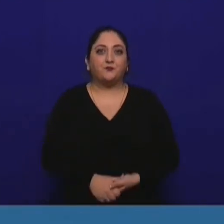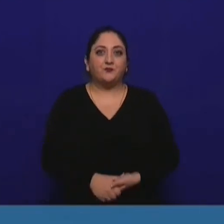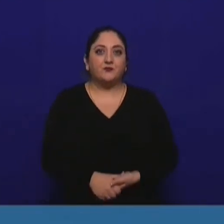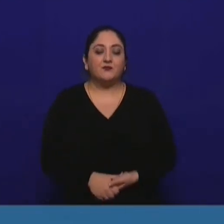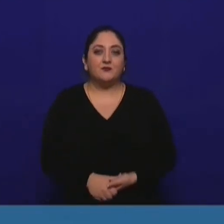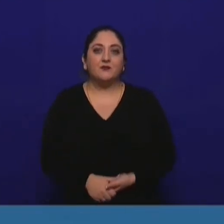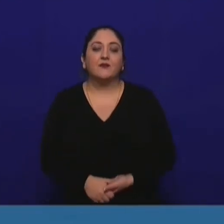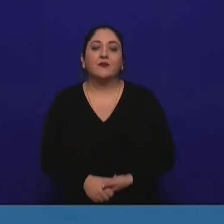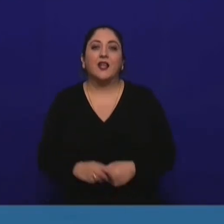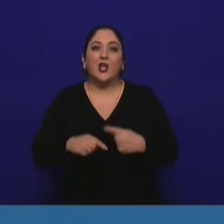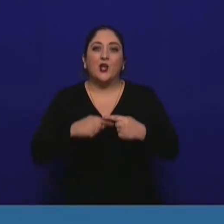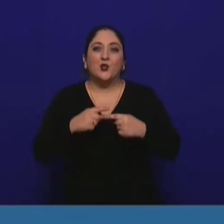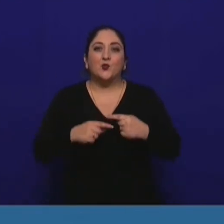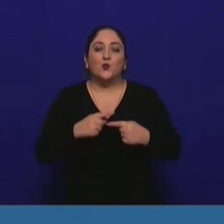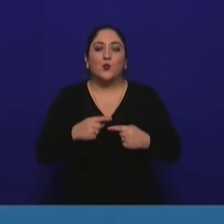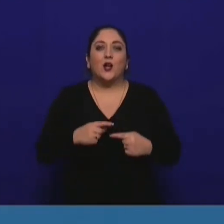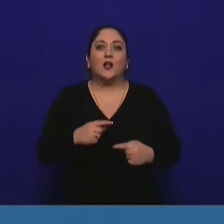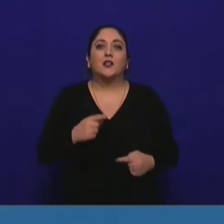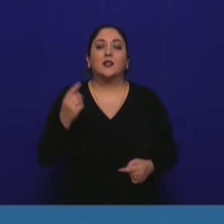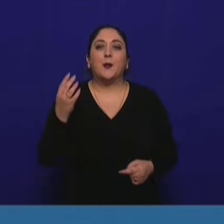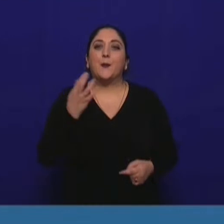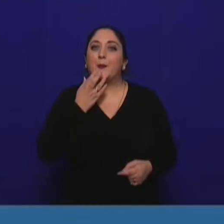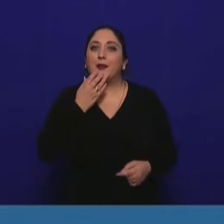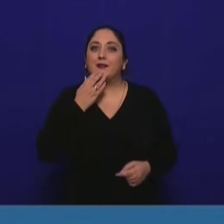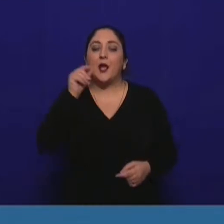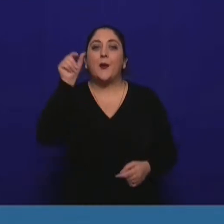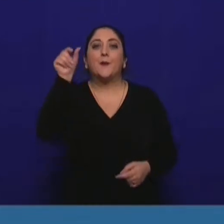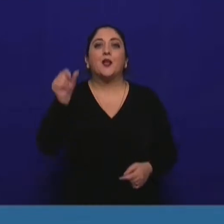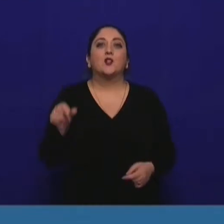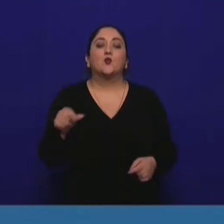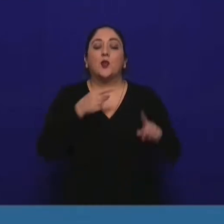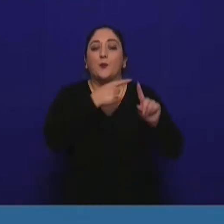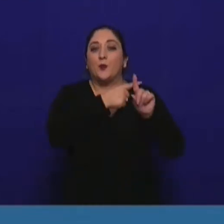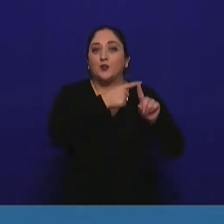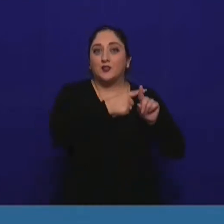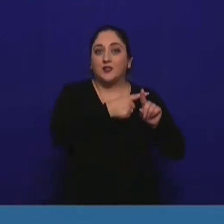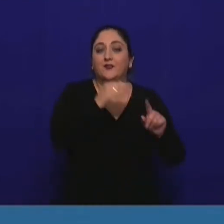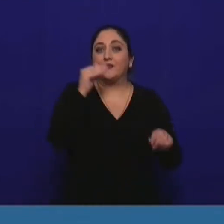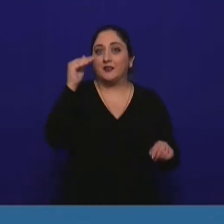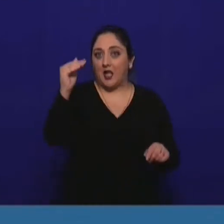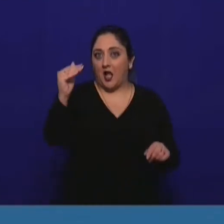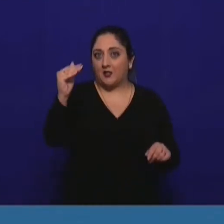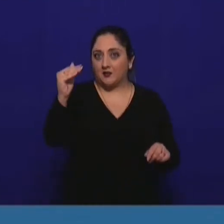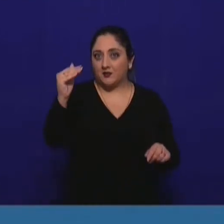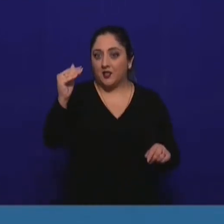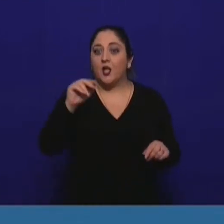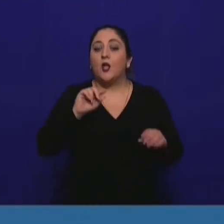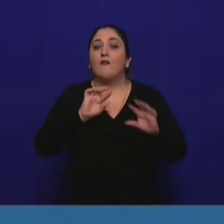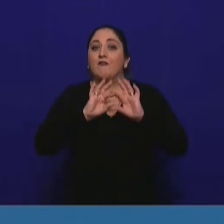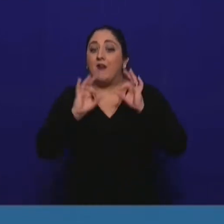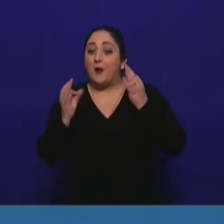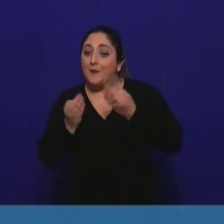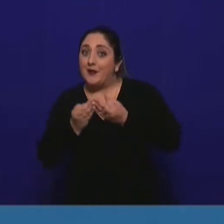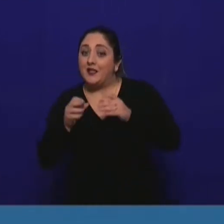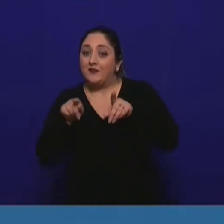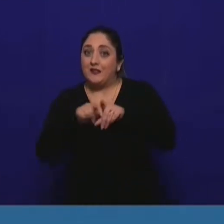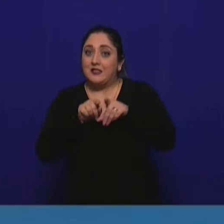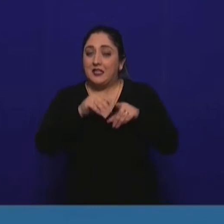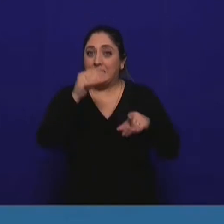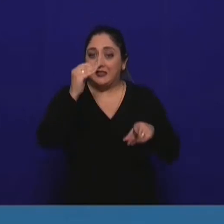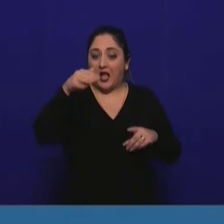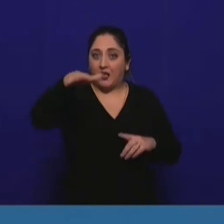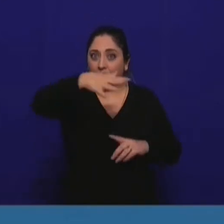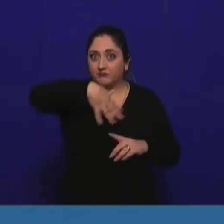dwar il-każijiet li jkollna meta inti għandek persuna li huwa pożittiv fid-dar u inti għandek persuni oħrajn li jkunu fid-dar